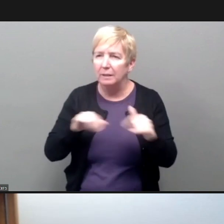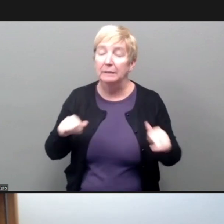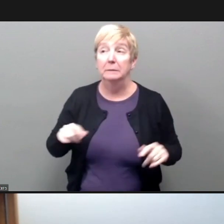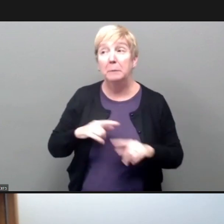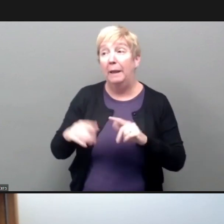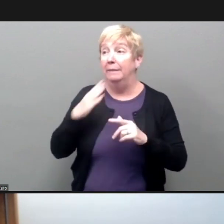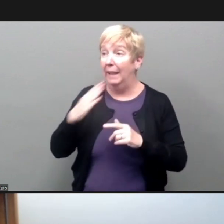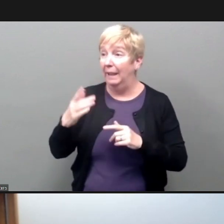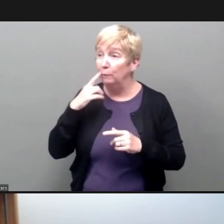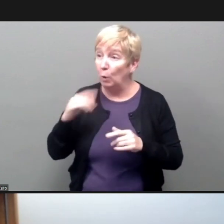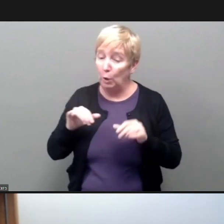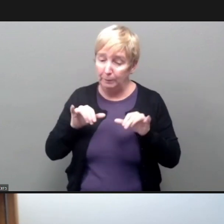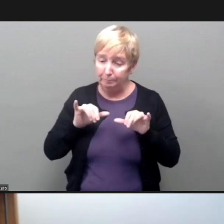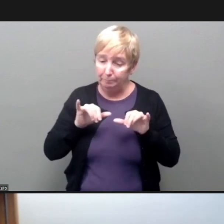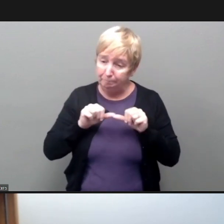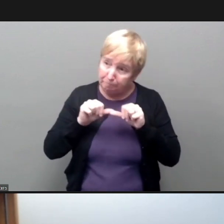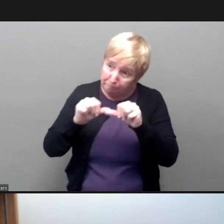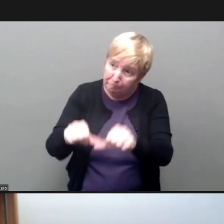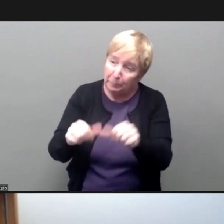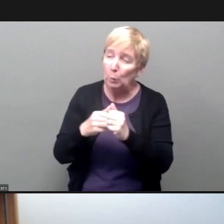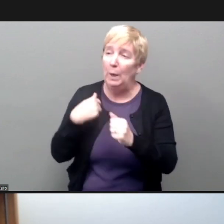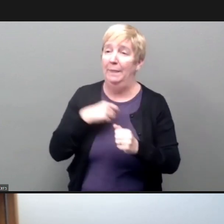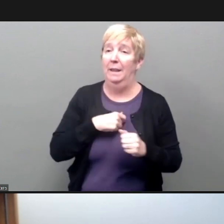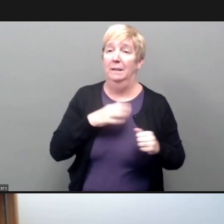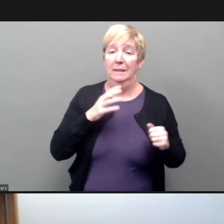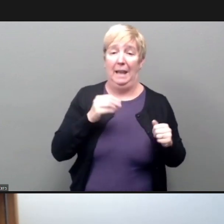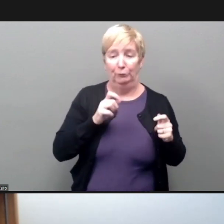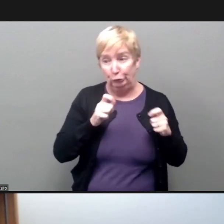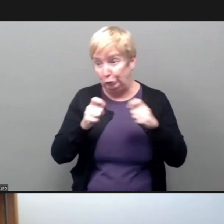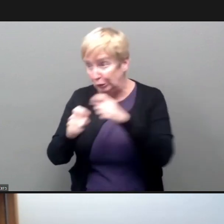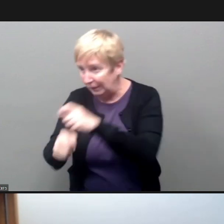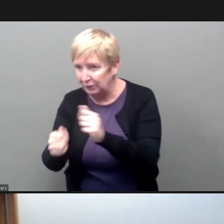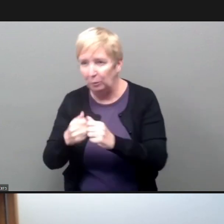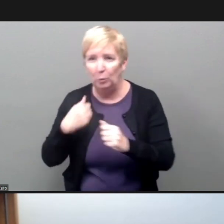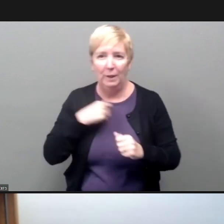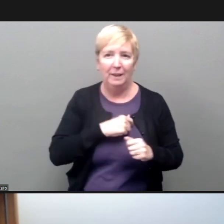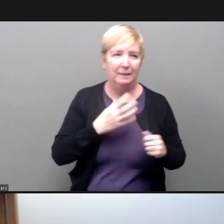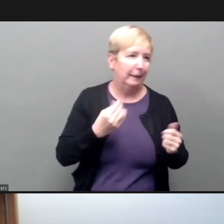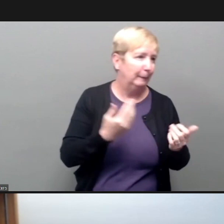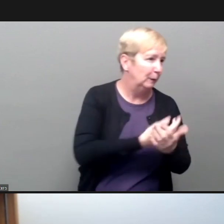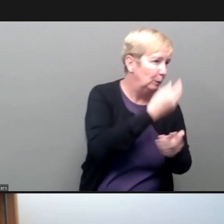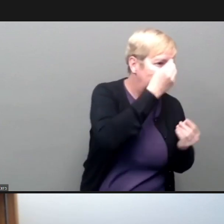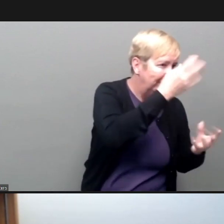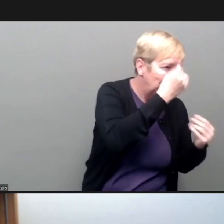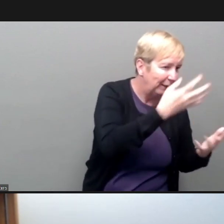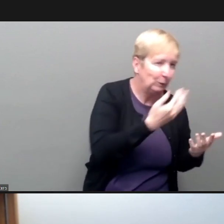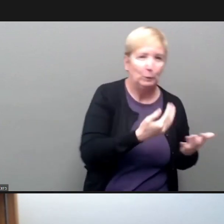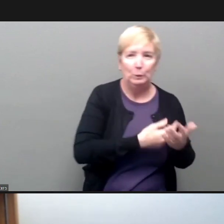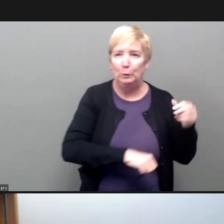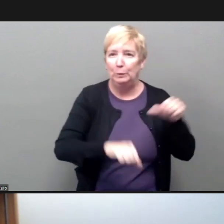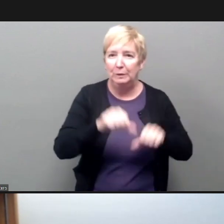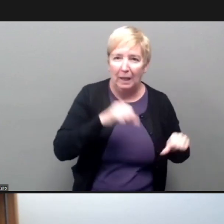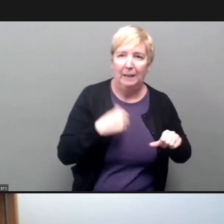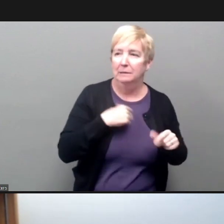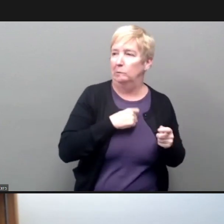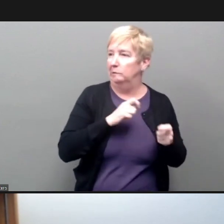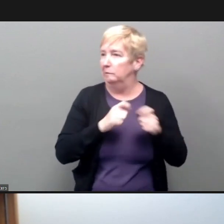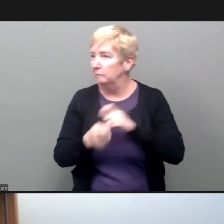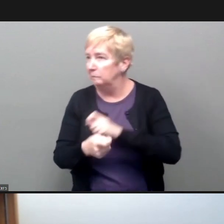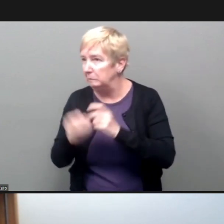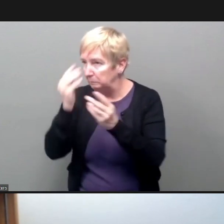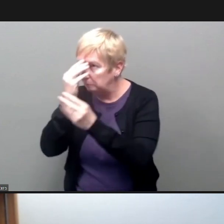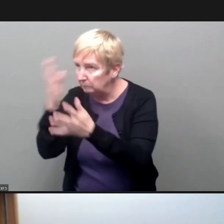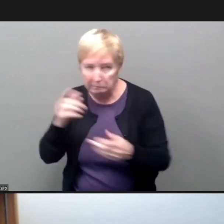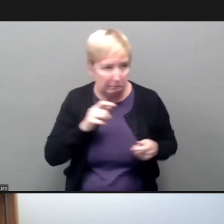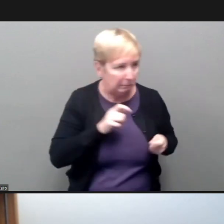us, evolving with us as the information changes and we get more of the science. We're really, trying to get